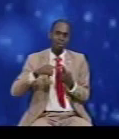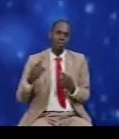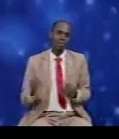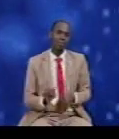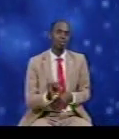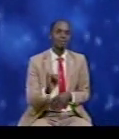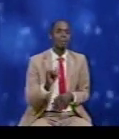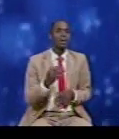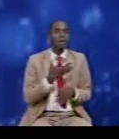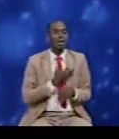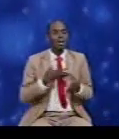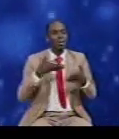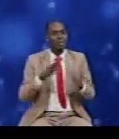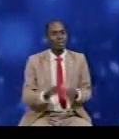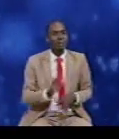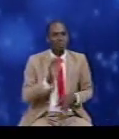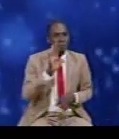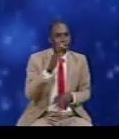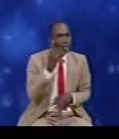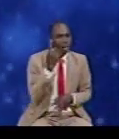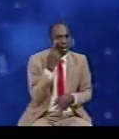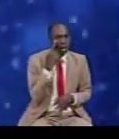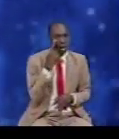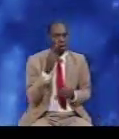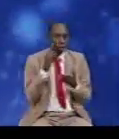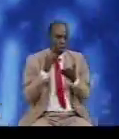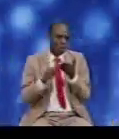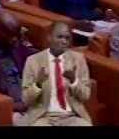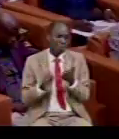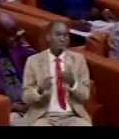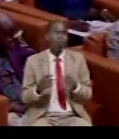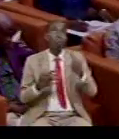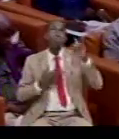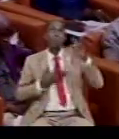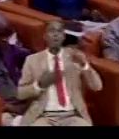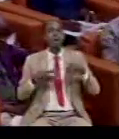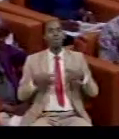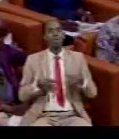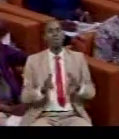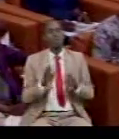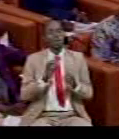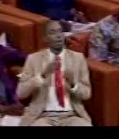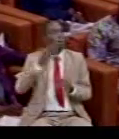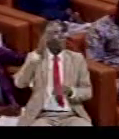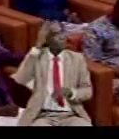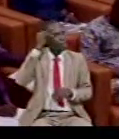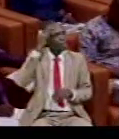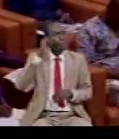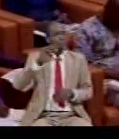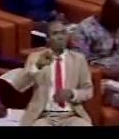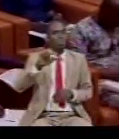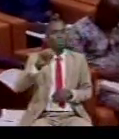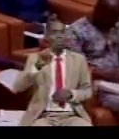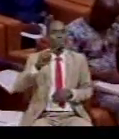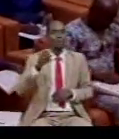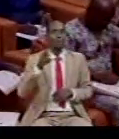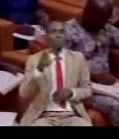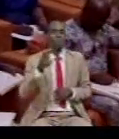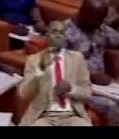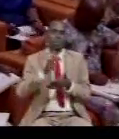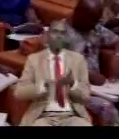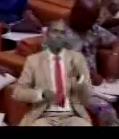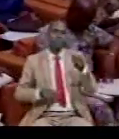eyes observe my ways. Matthew chapter 25. I'm reading from verse 1. Matthew